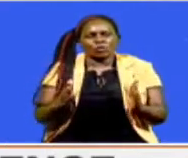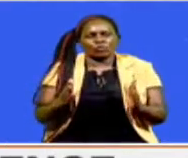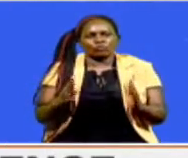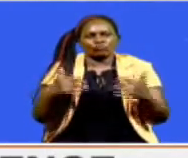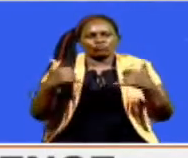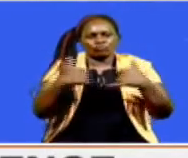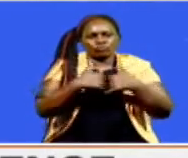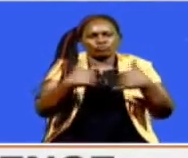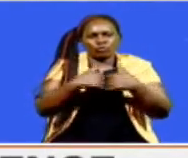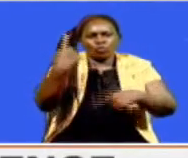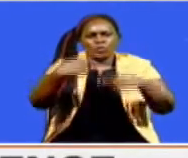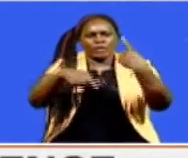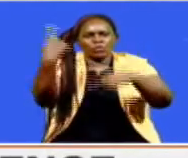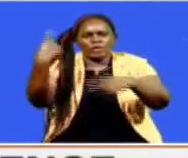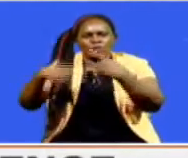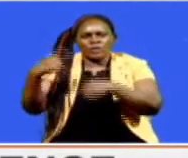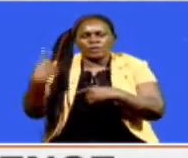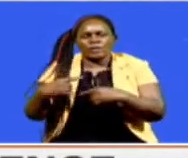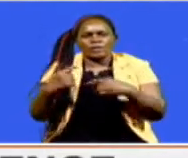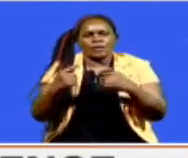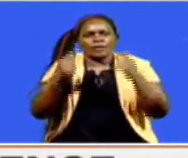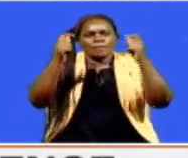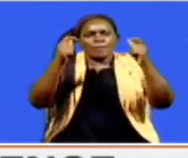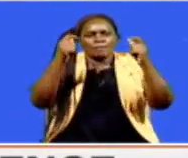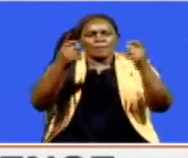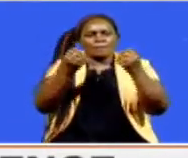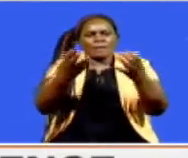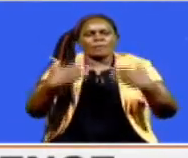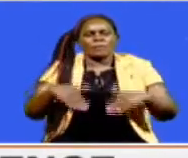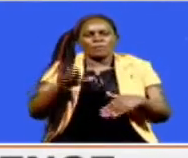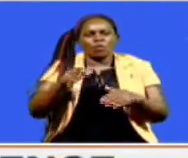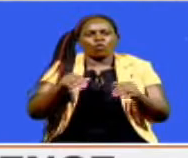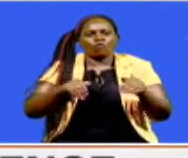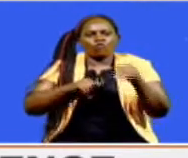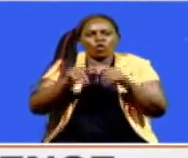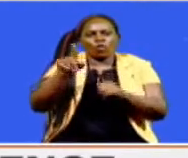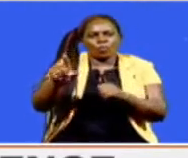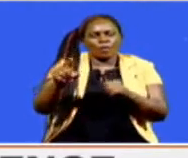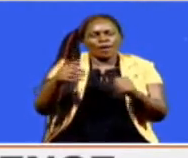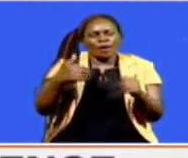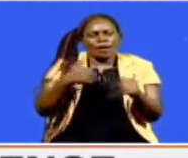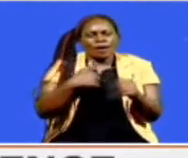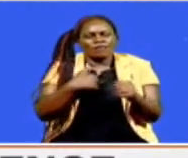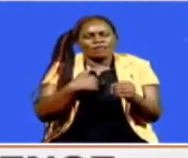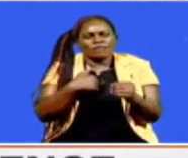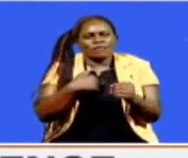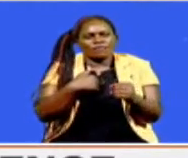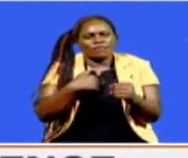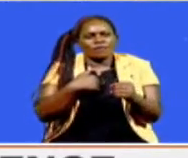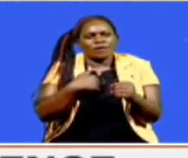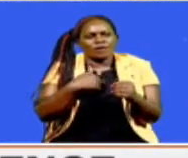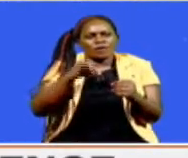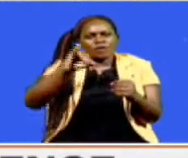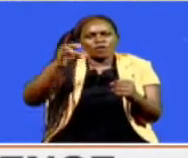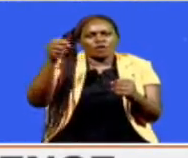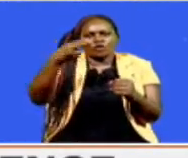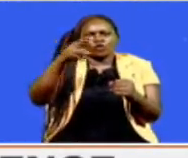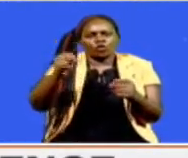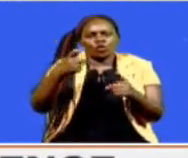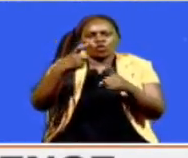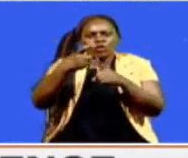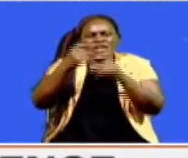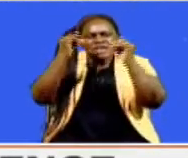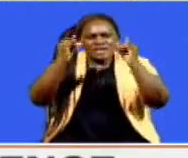back-to-back titles. And now you know a number of people are chasing him. We have the John Lejinma, who just fresh from